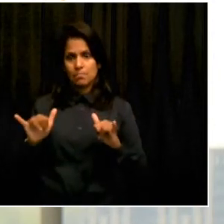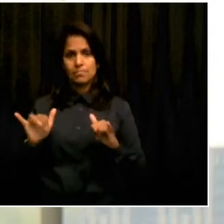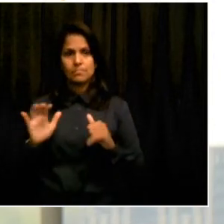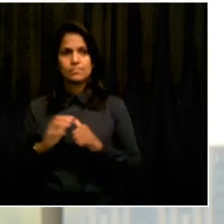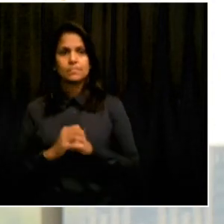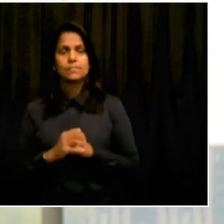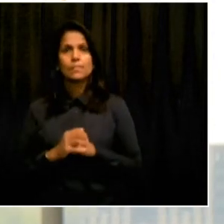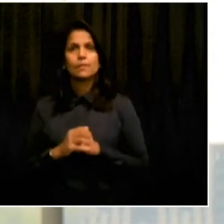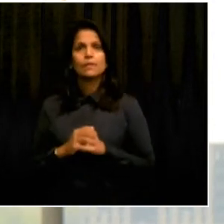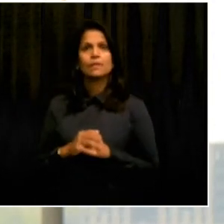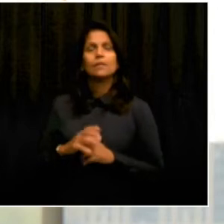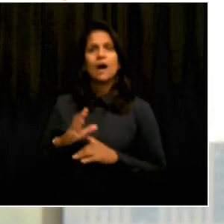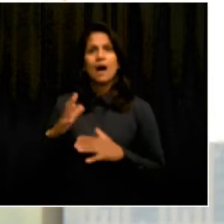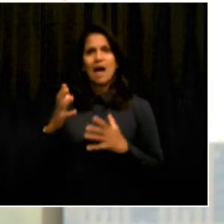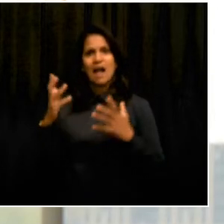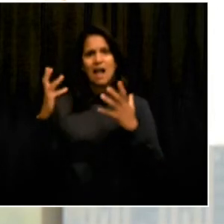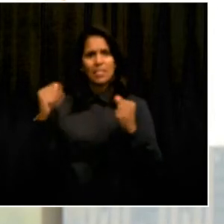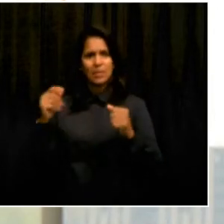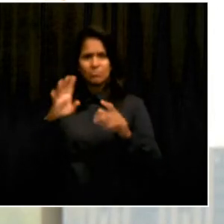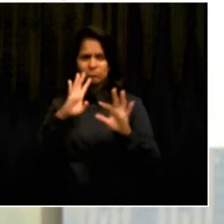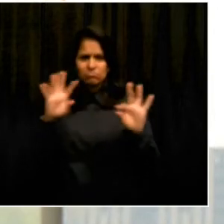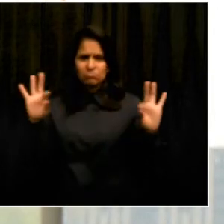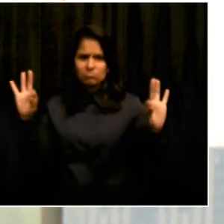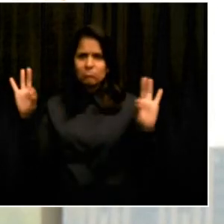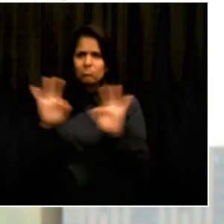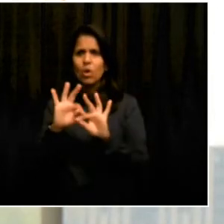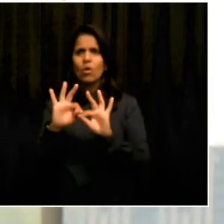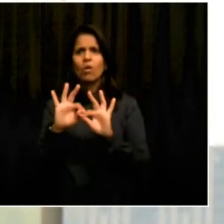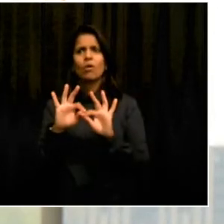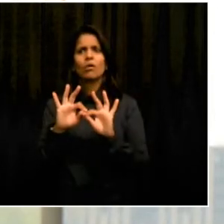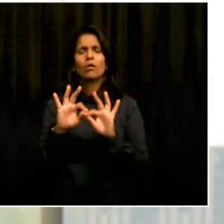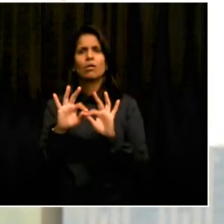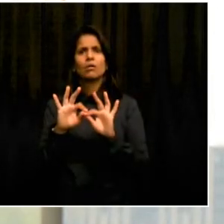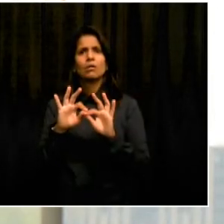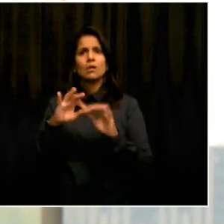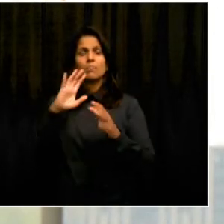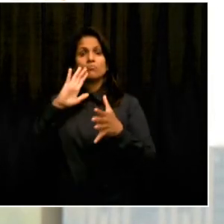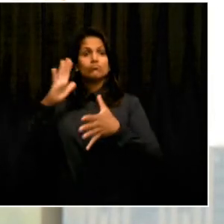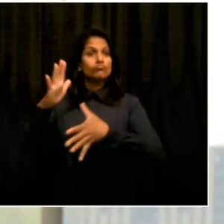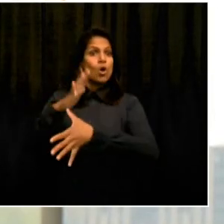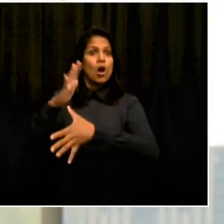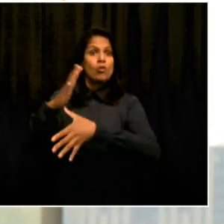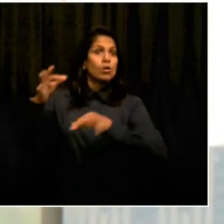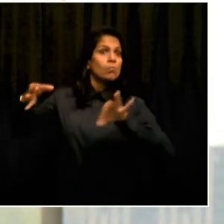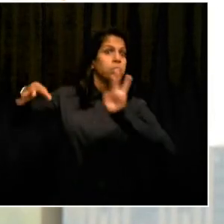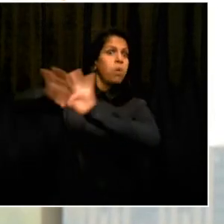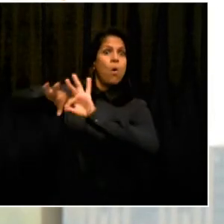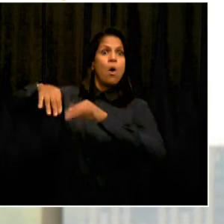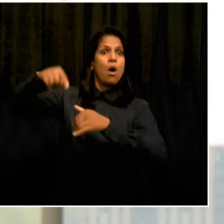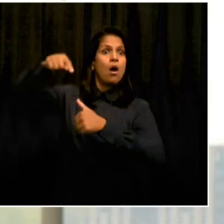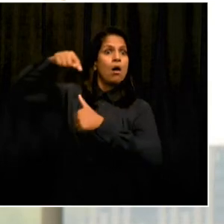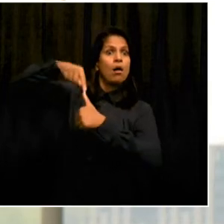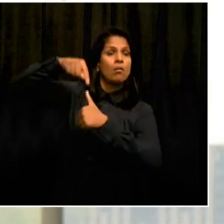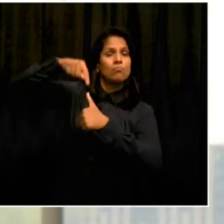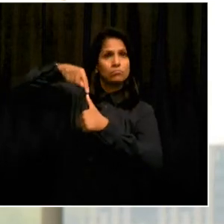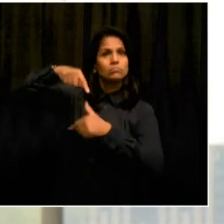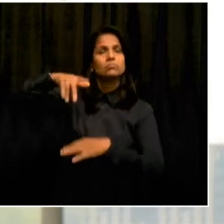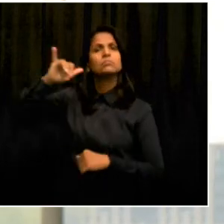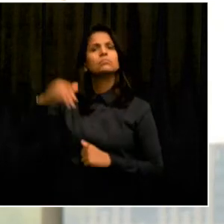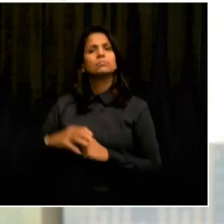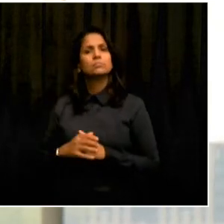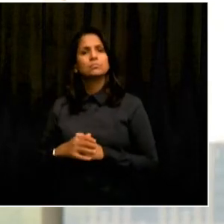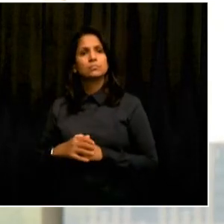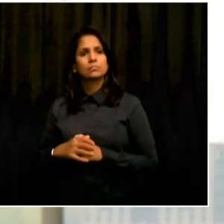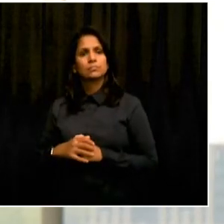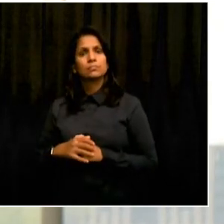but direction and strategy have to actually land somewhere. And I don't, again, I never blame you guys for wanting to talk about